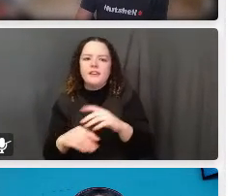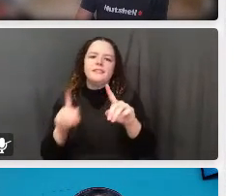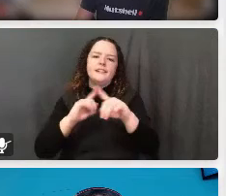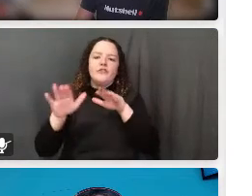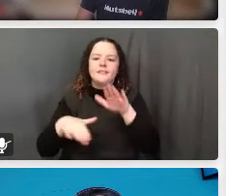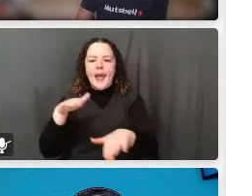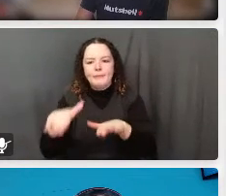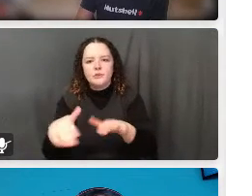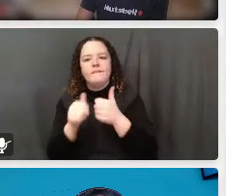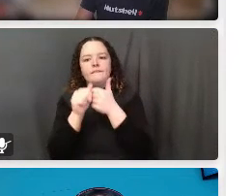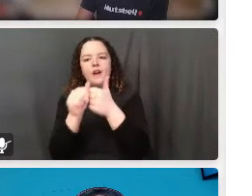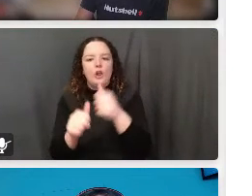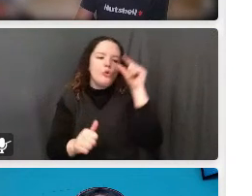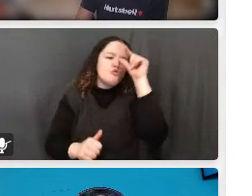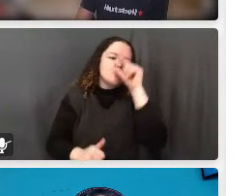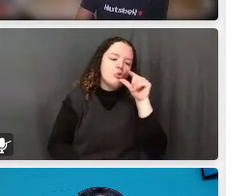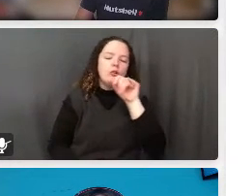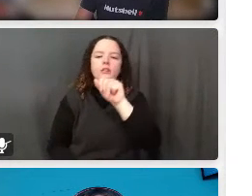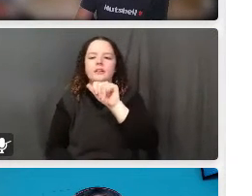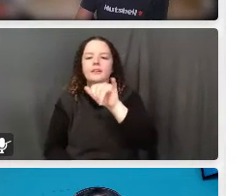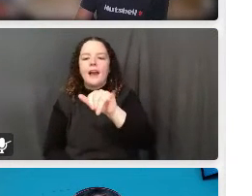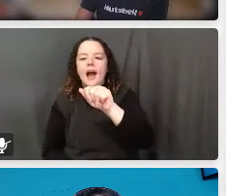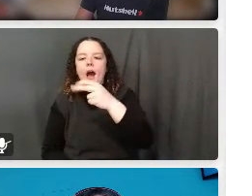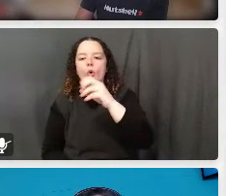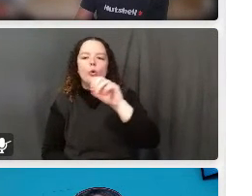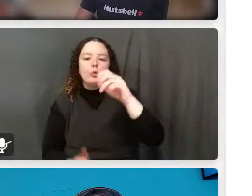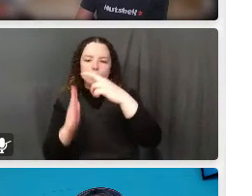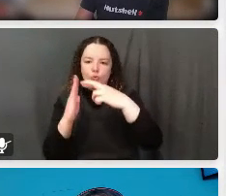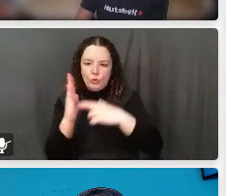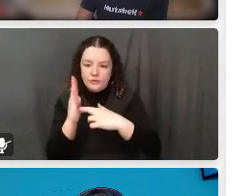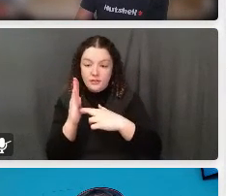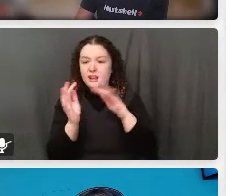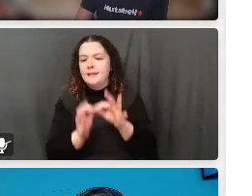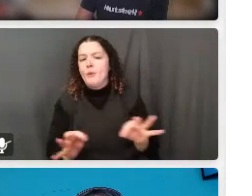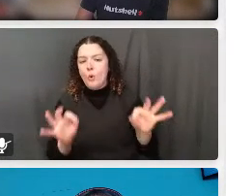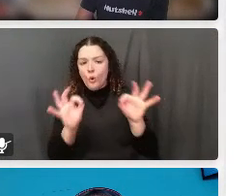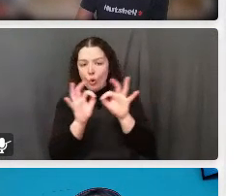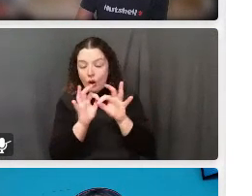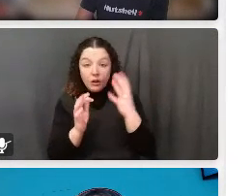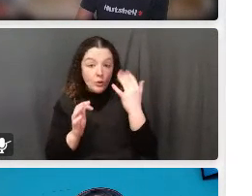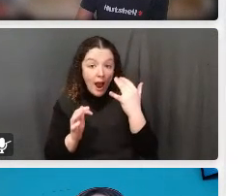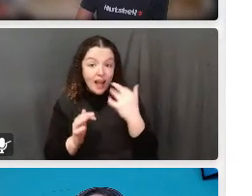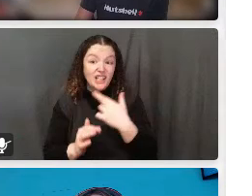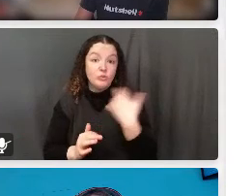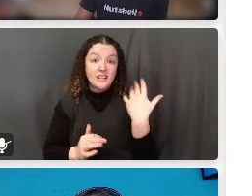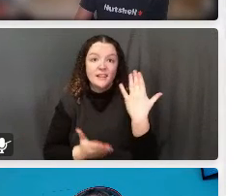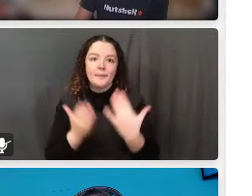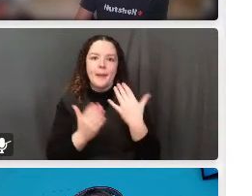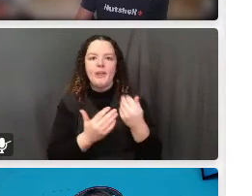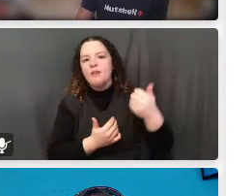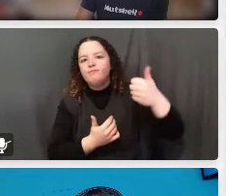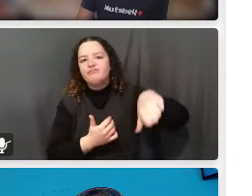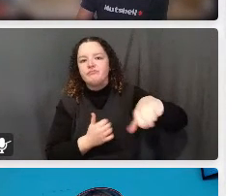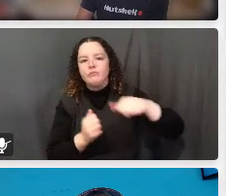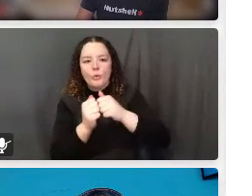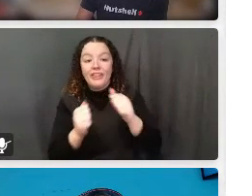rules. And again, this step is extremely important as you may run the risk of your emails getting rejected altogether without the DMARC records